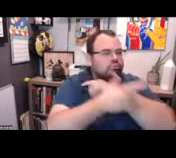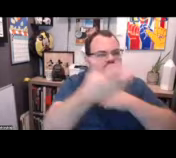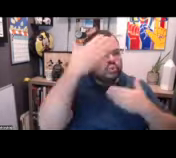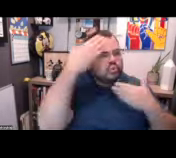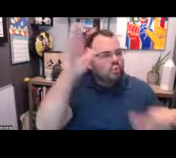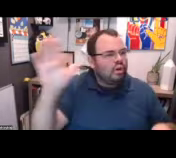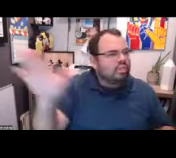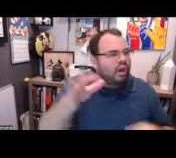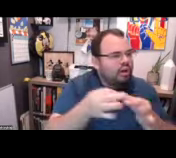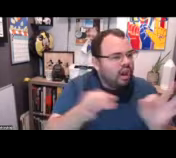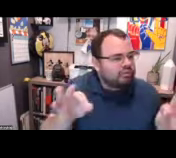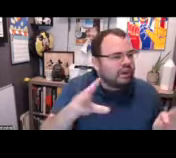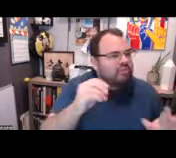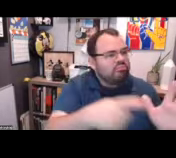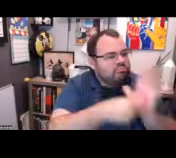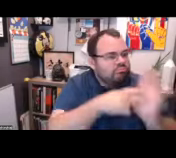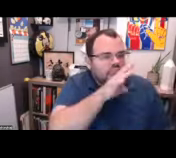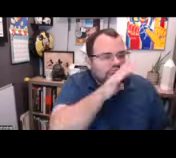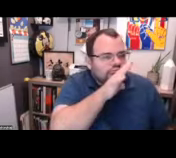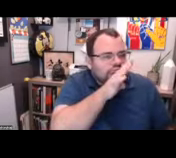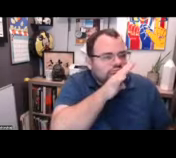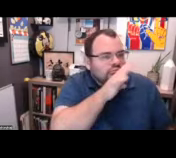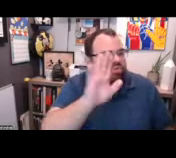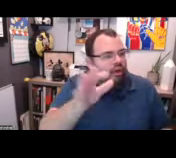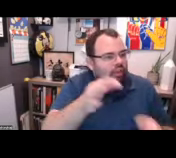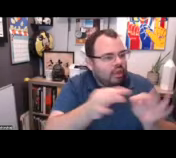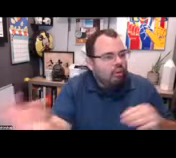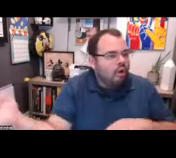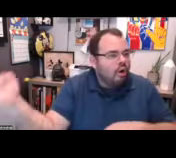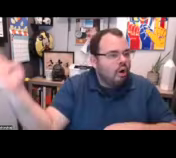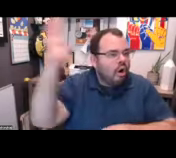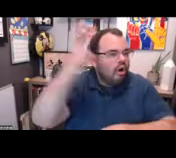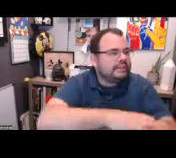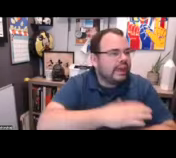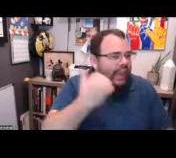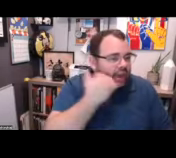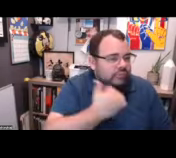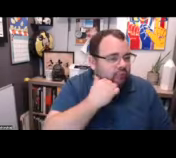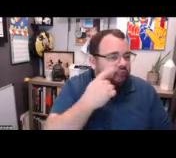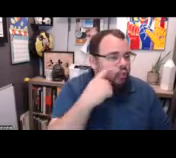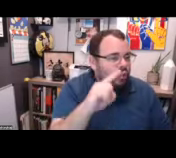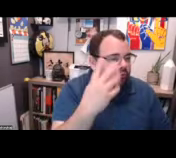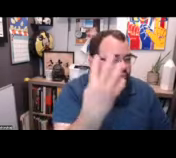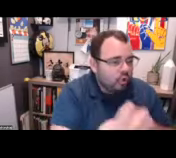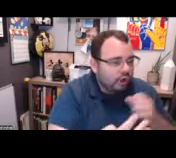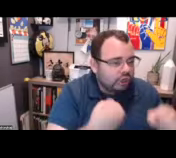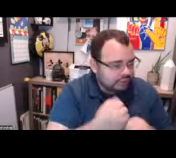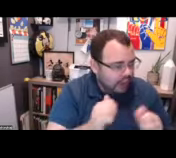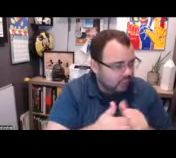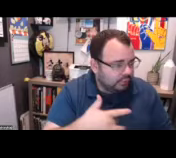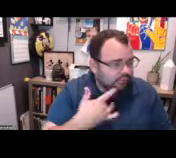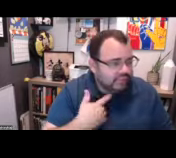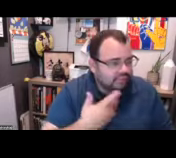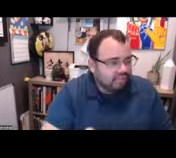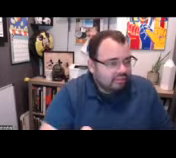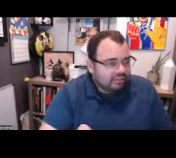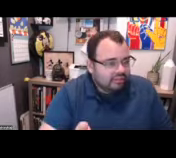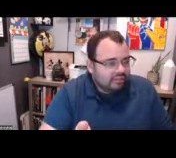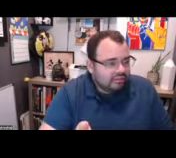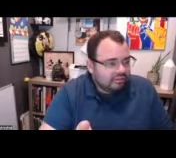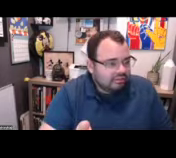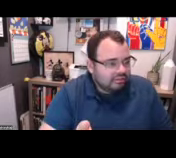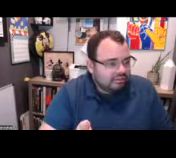imagine you went to another country and you didn't know their language, but you were required to speak their language all day, every day for 4 years.